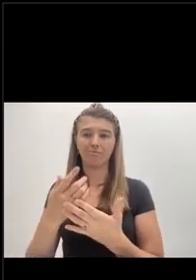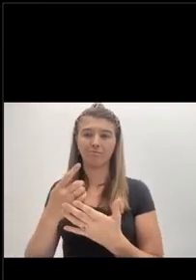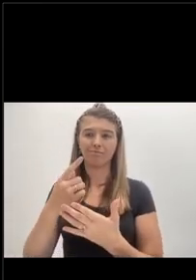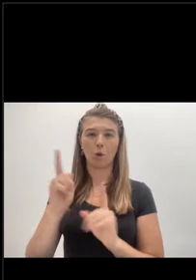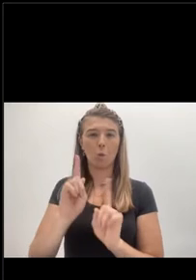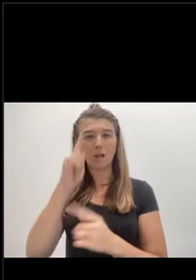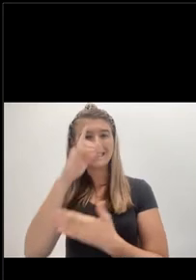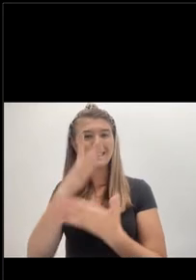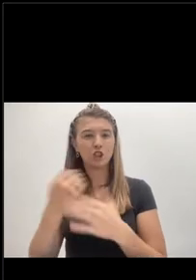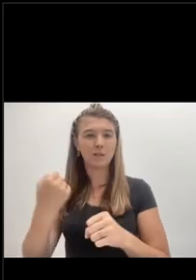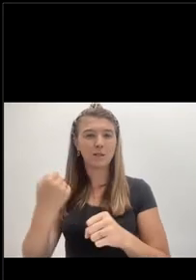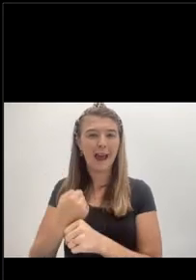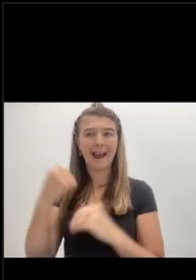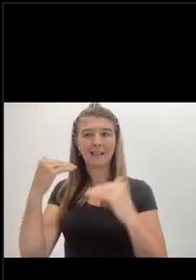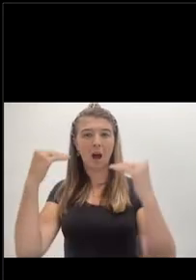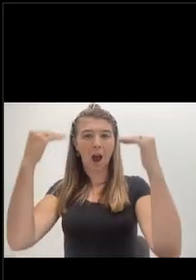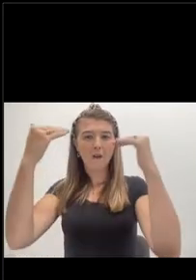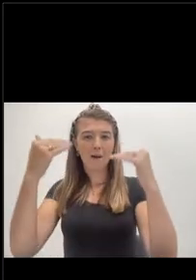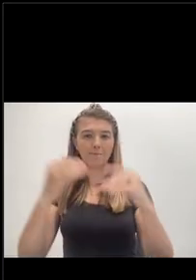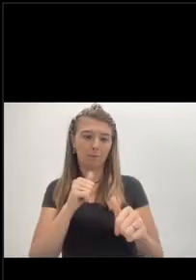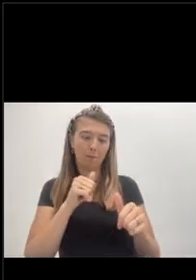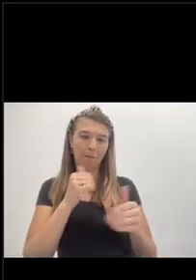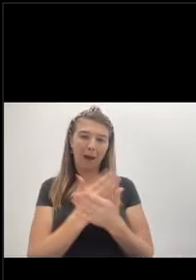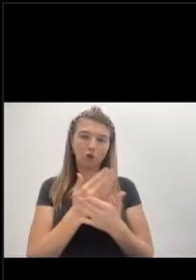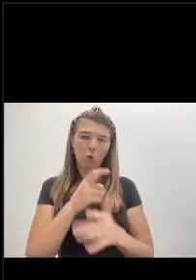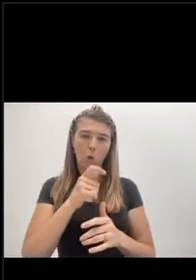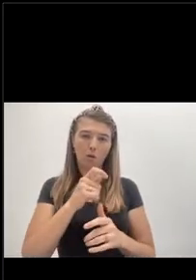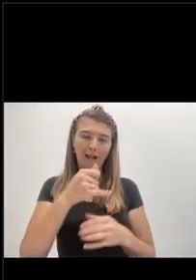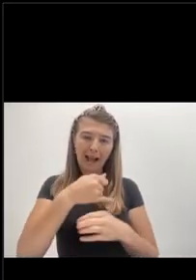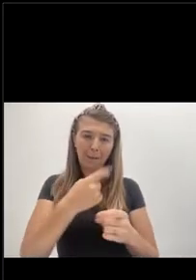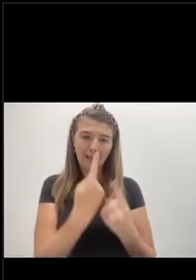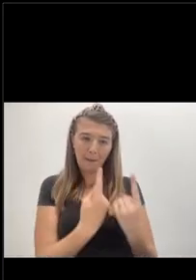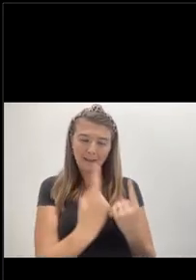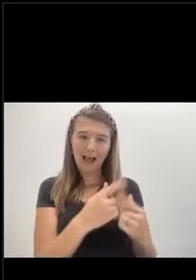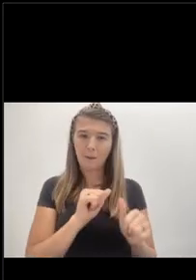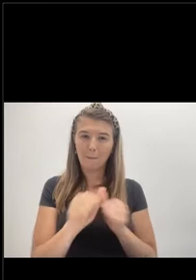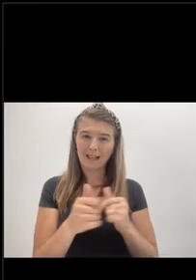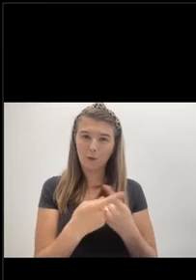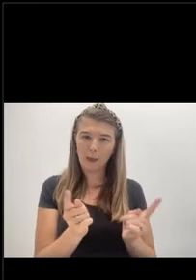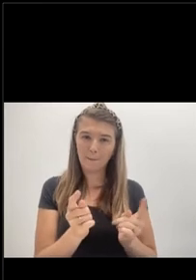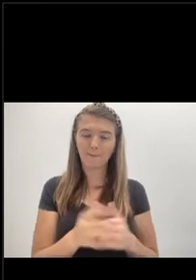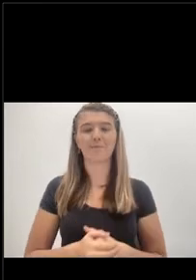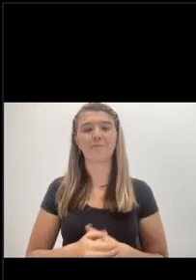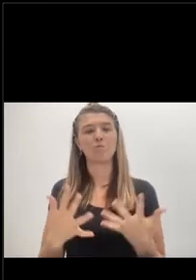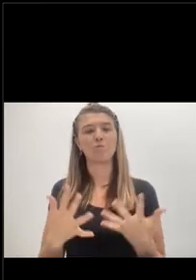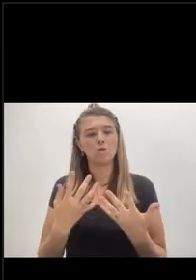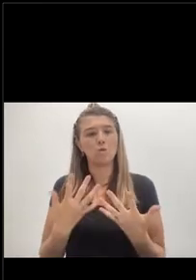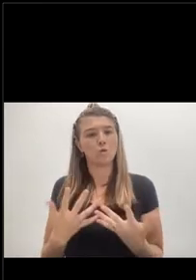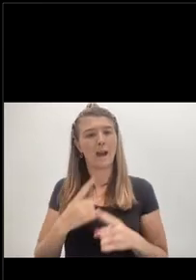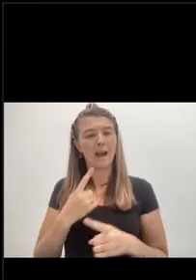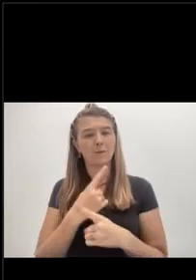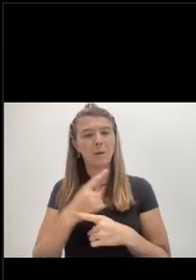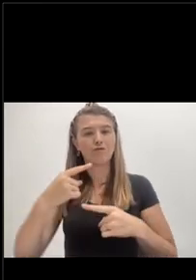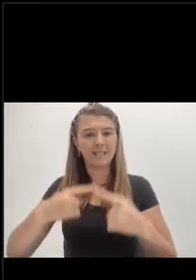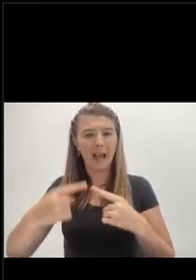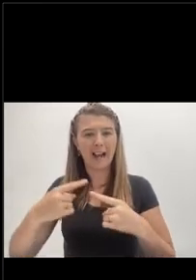the world of plastic recycling, and specifically chemical recycling. So how does recycling work? How could it be better? And